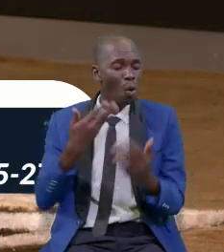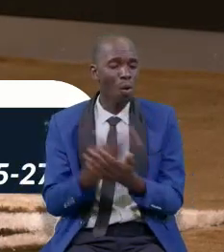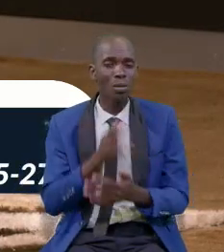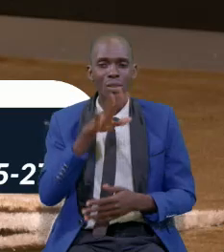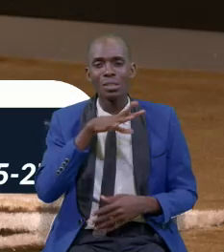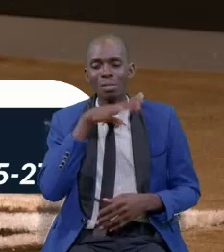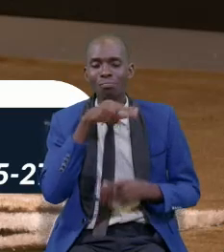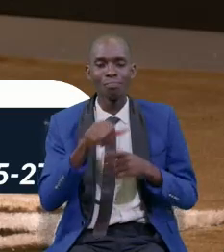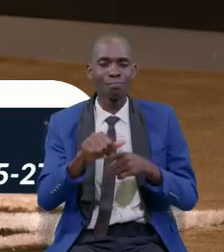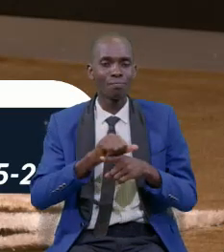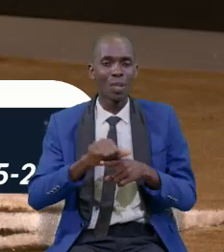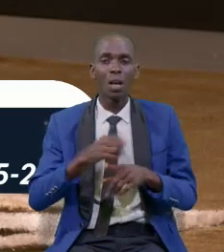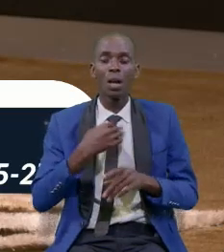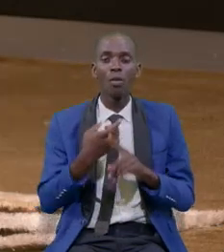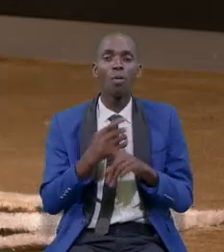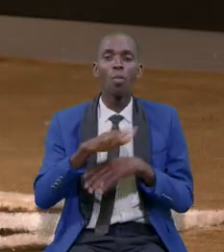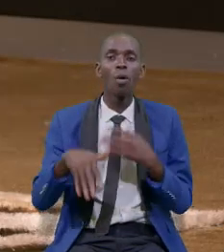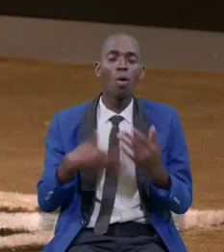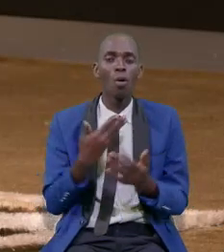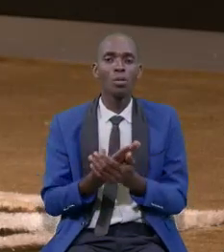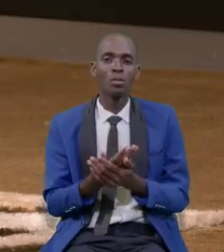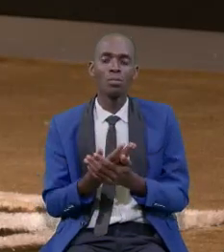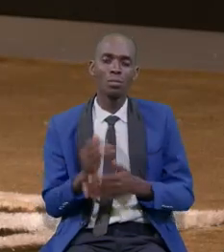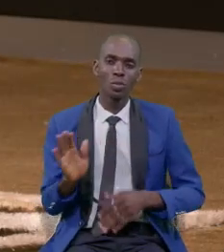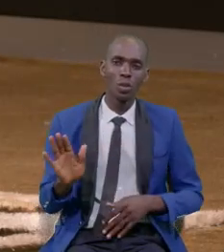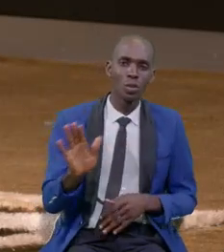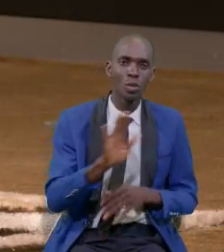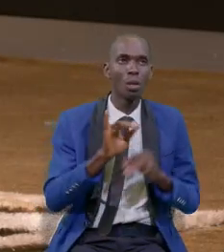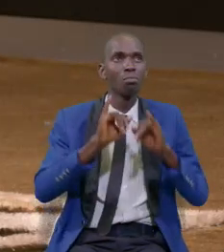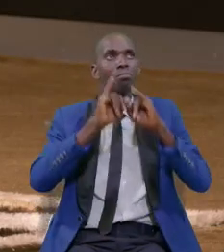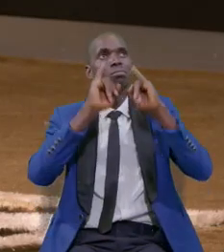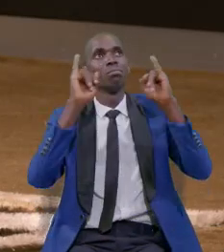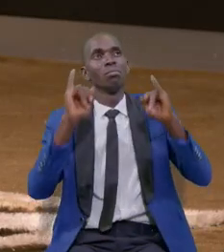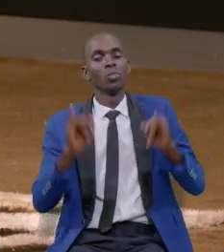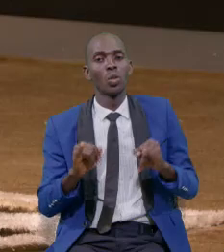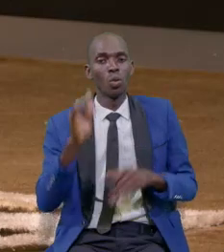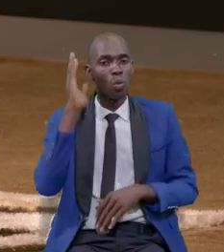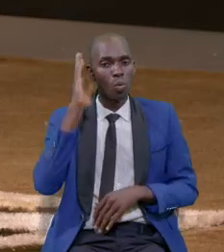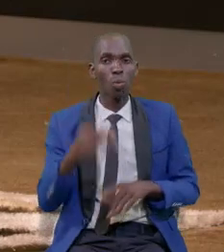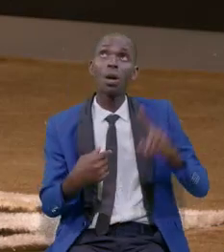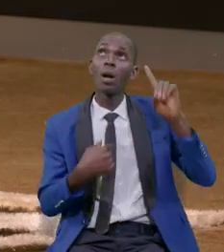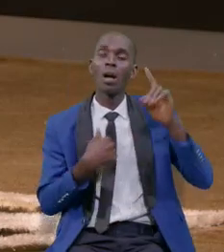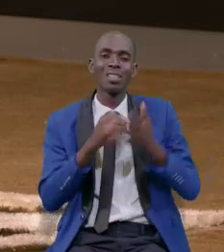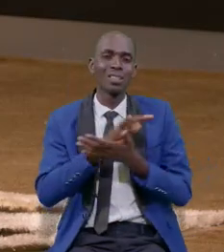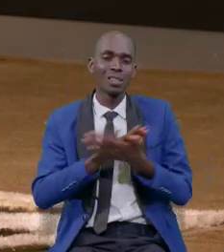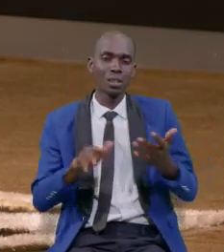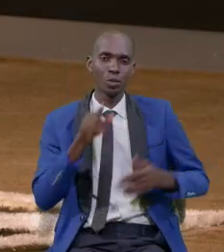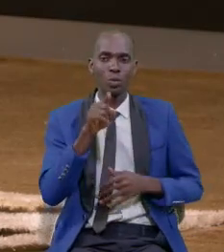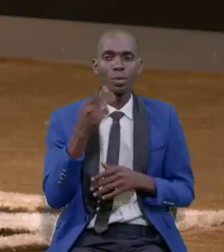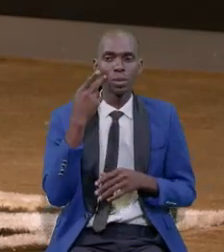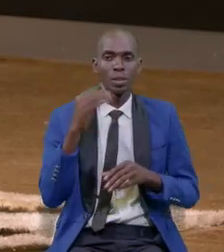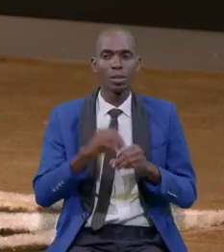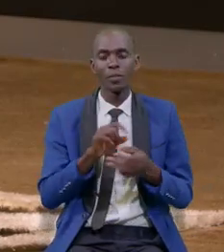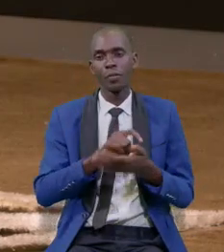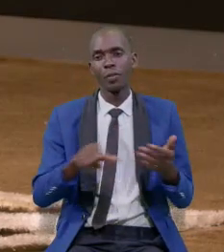your filthiness, and from all your idols will I cleanse you. Look at verse